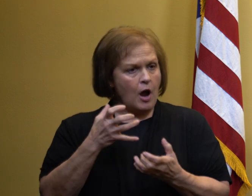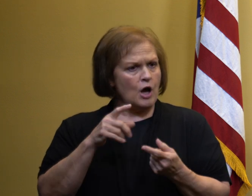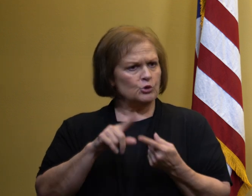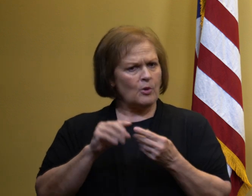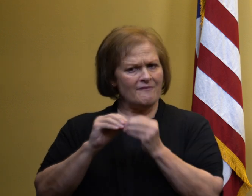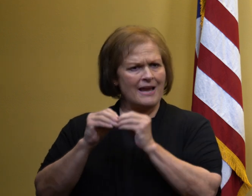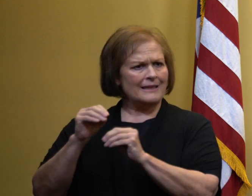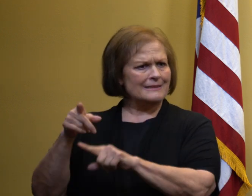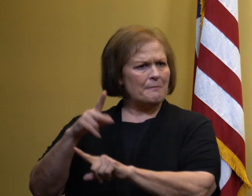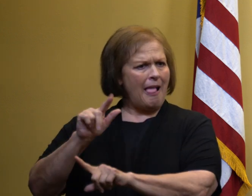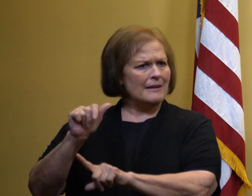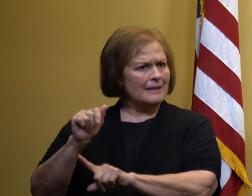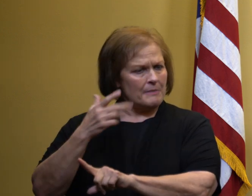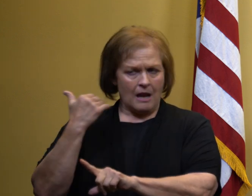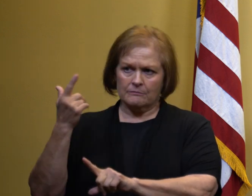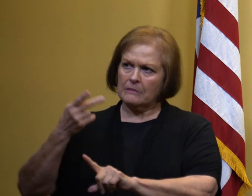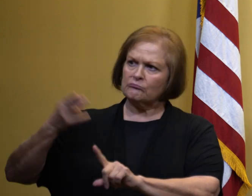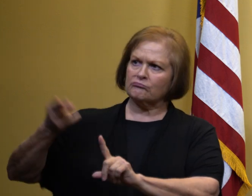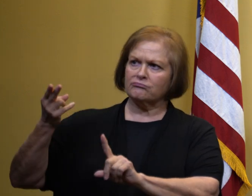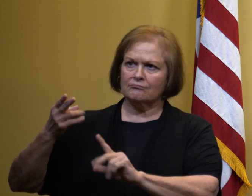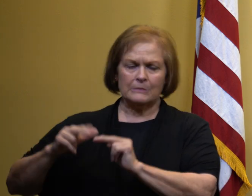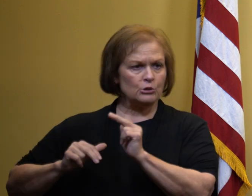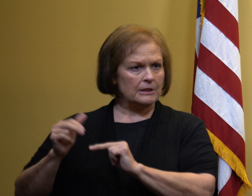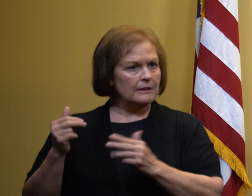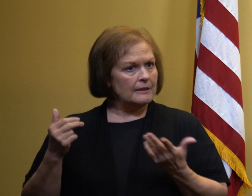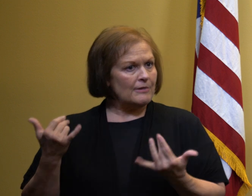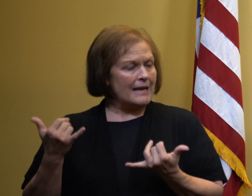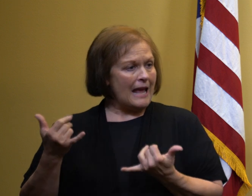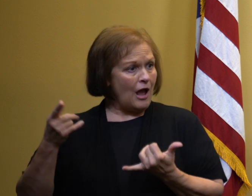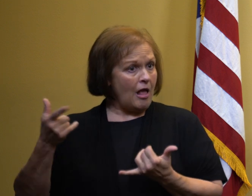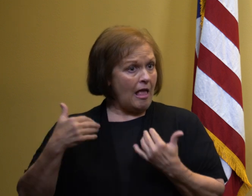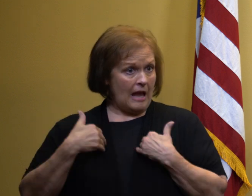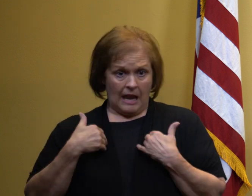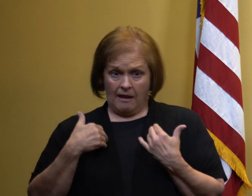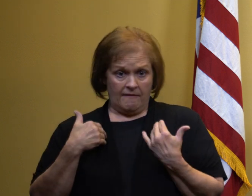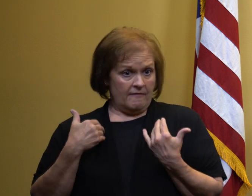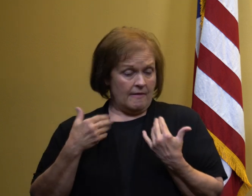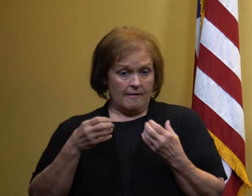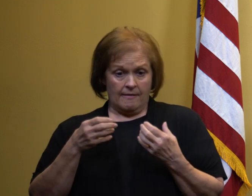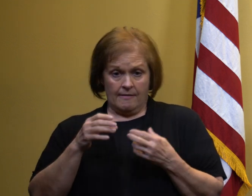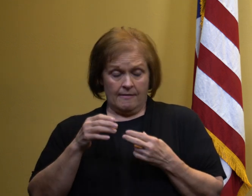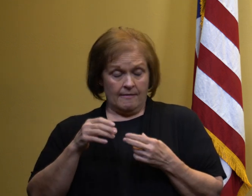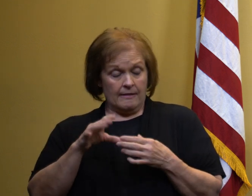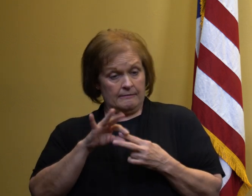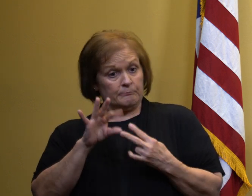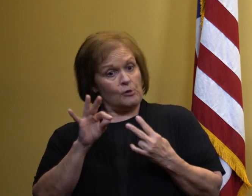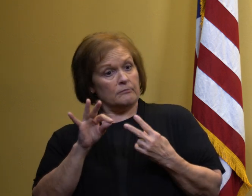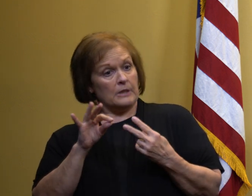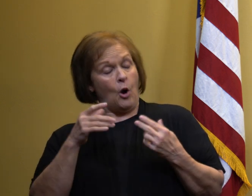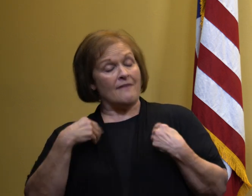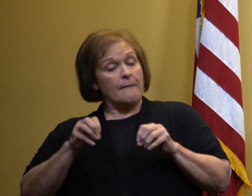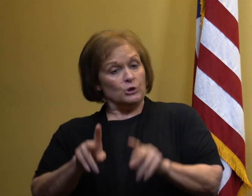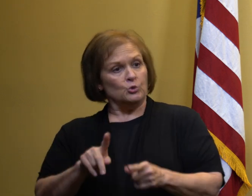redevelop Plaza Tower. We know that it is a historic site. We know that right now it qualifies for historic tax credits, both at the state and the federal